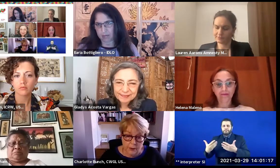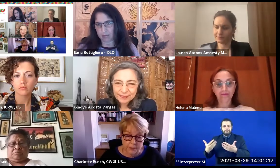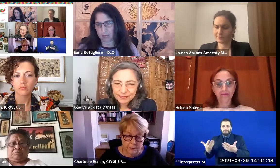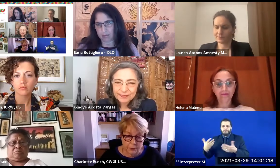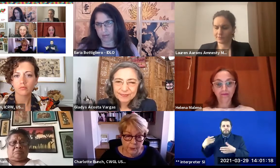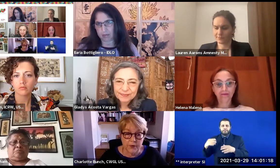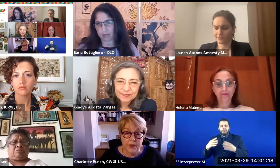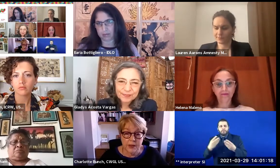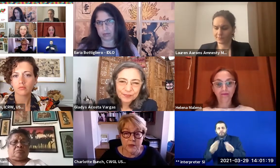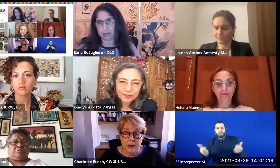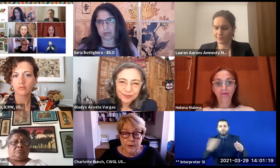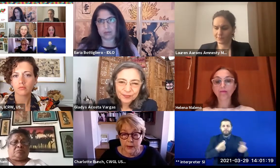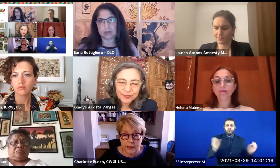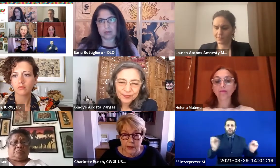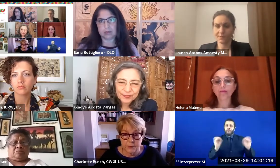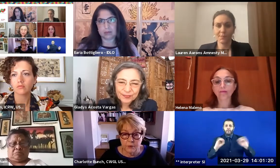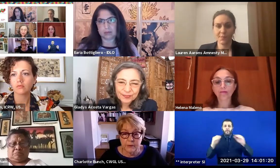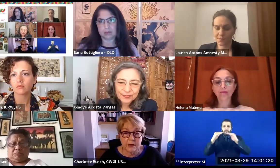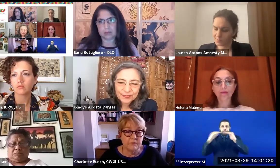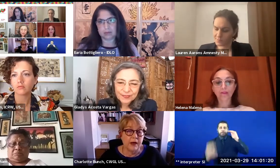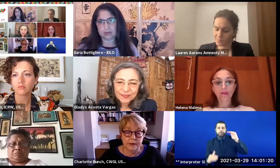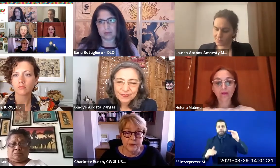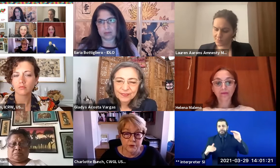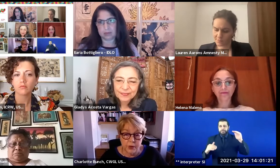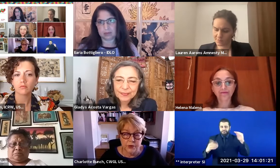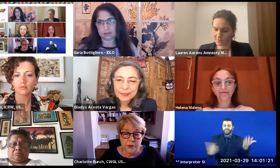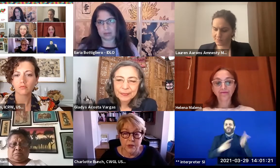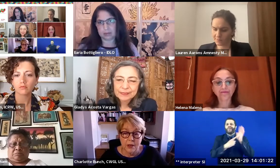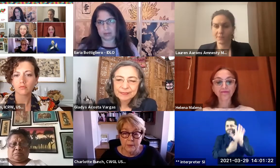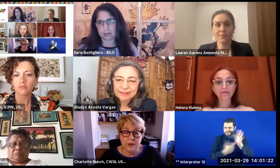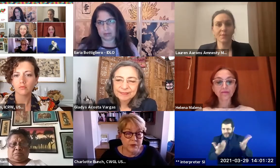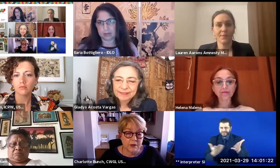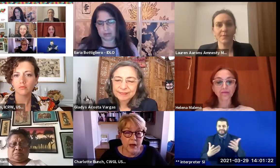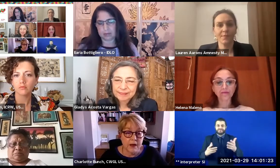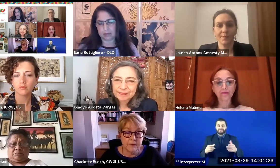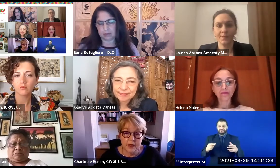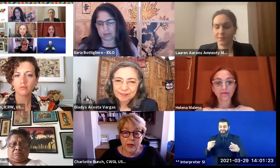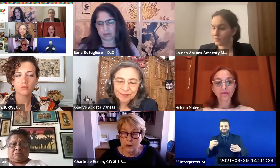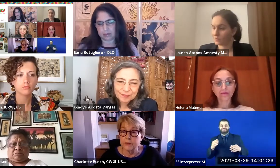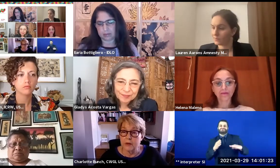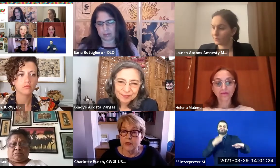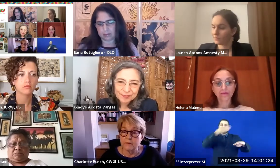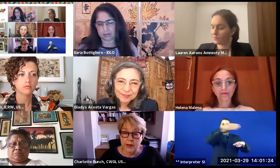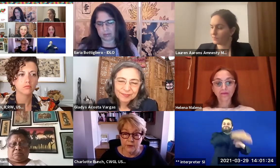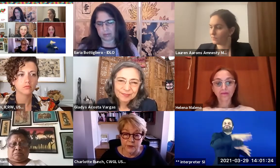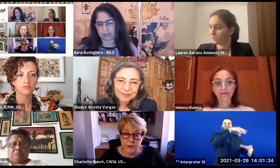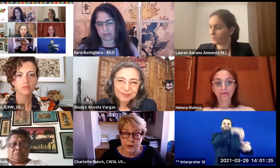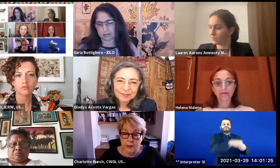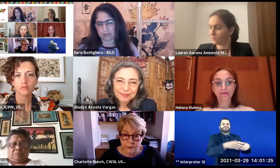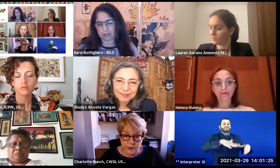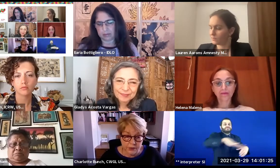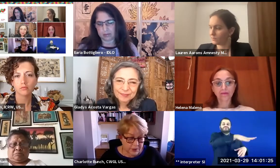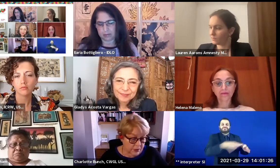most important things that keeps women in violent situations, because they don't have any alternative